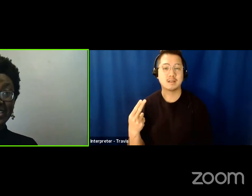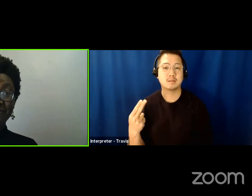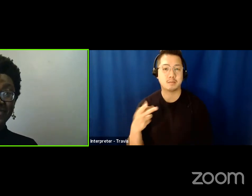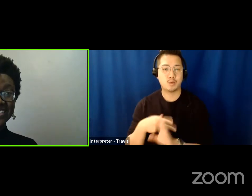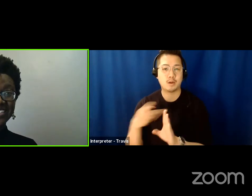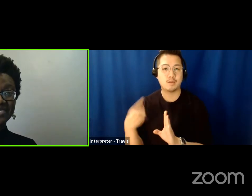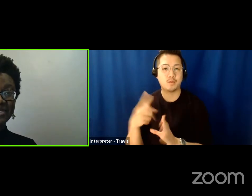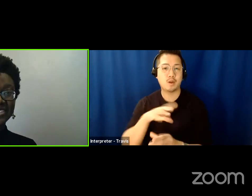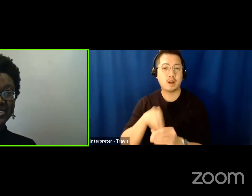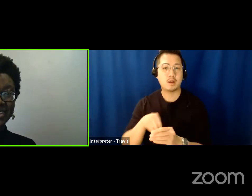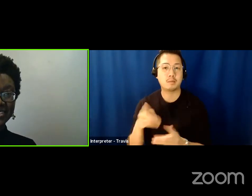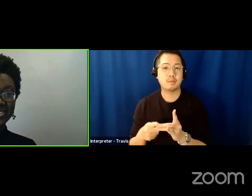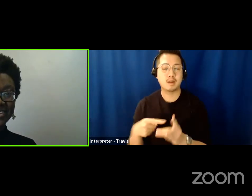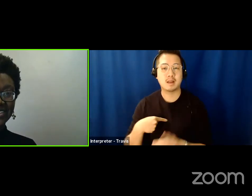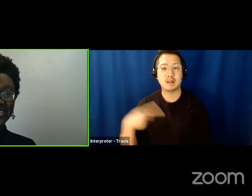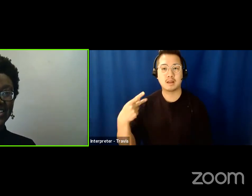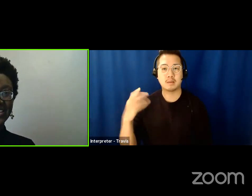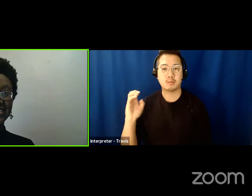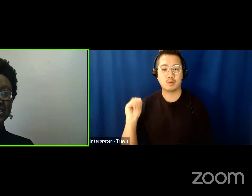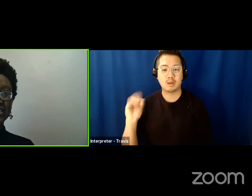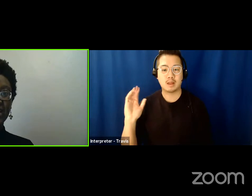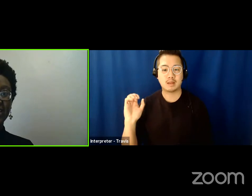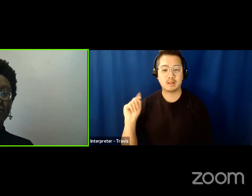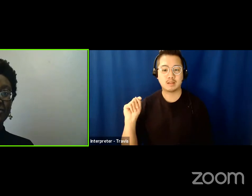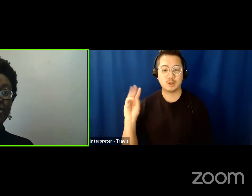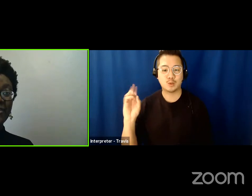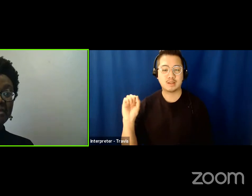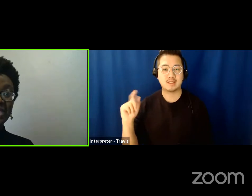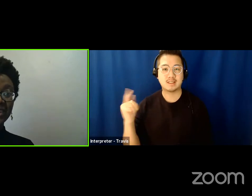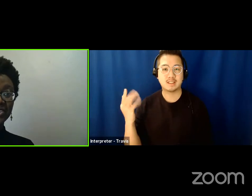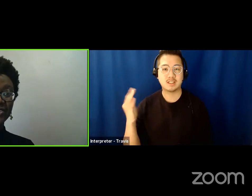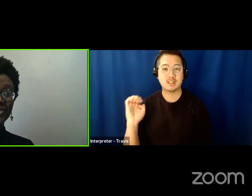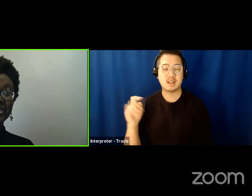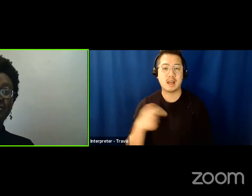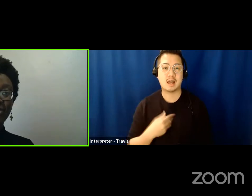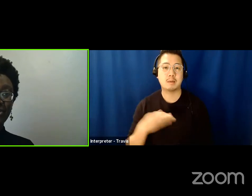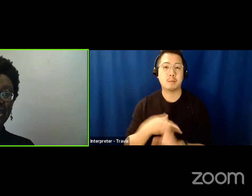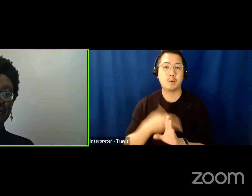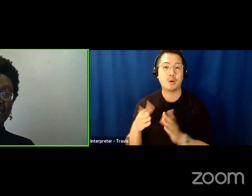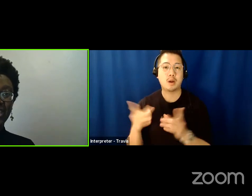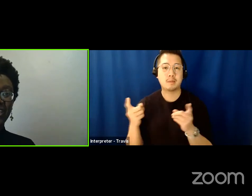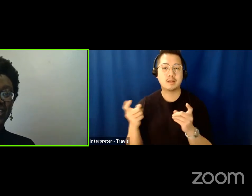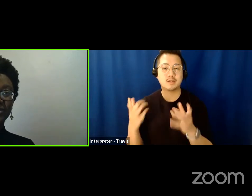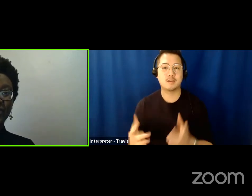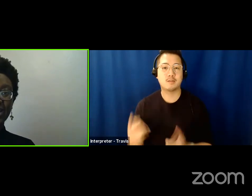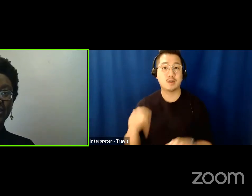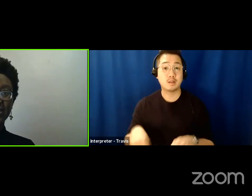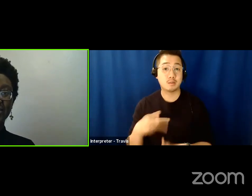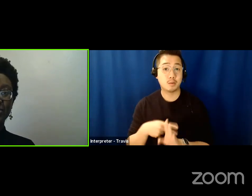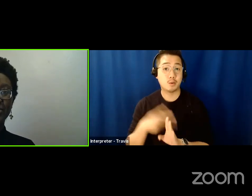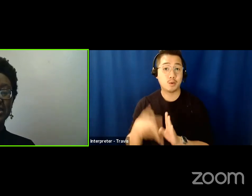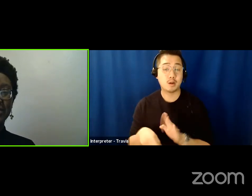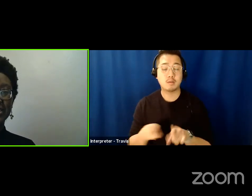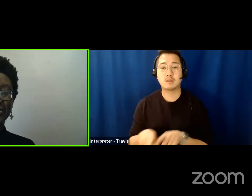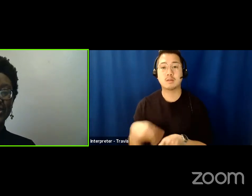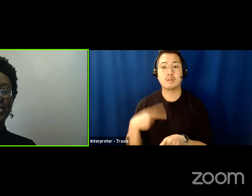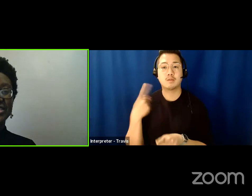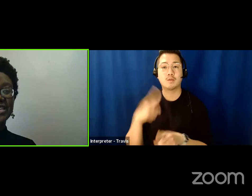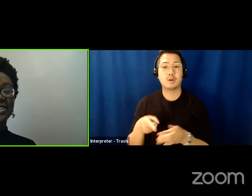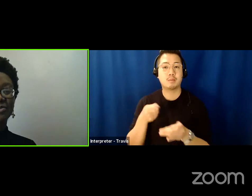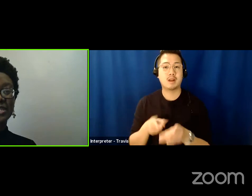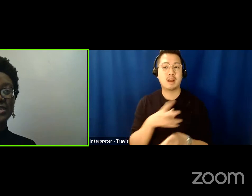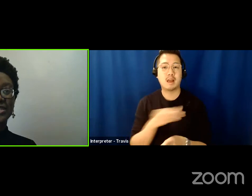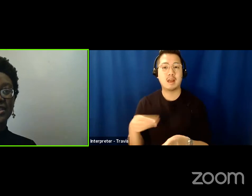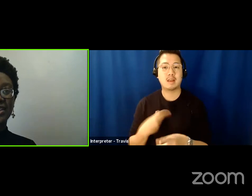My name is Peace Twesaji, and I am the program manager for this program, as well as Buddhism and